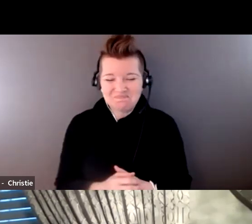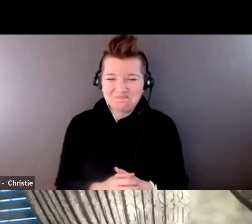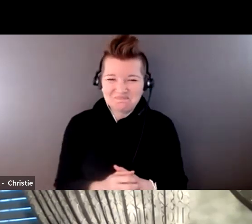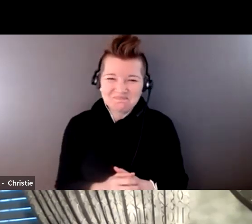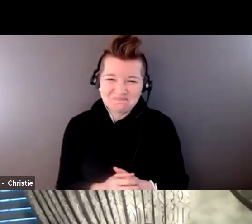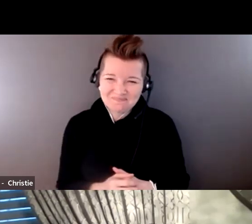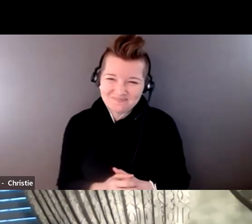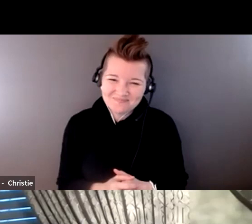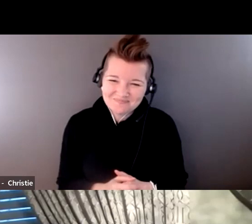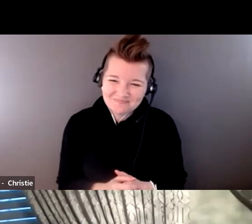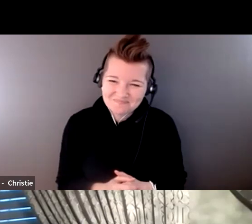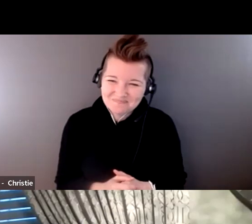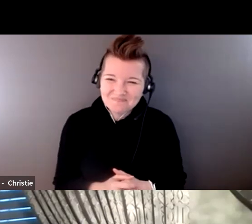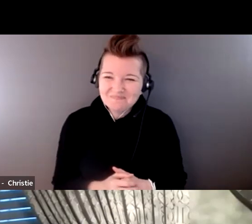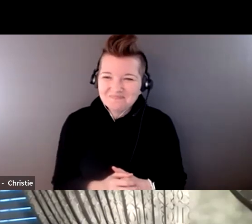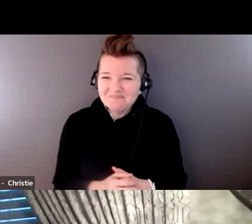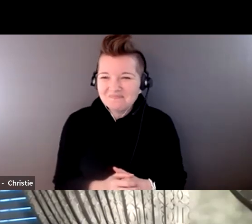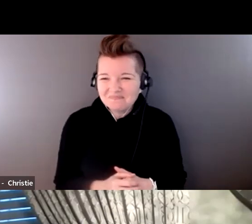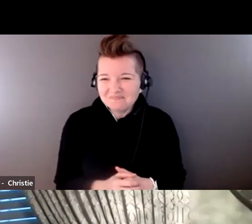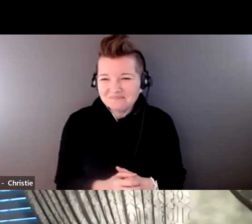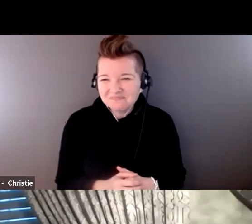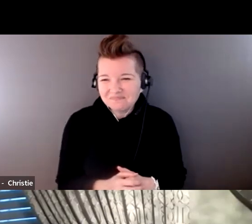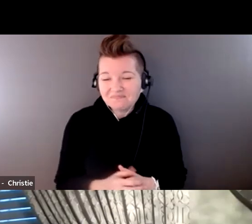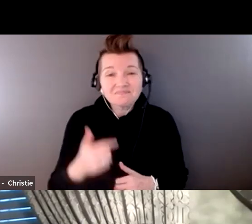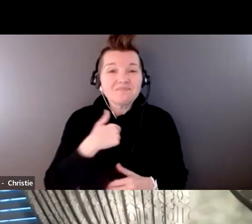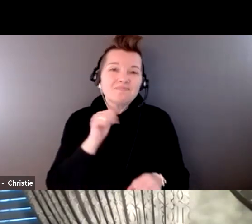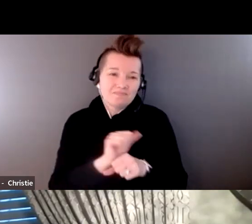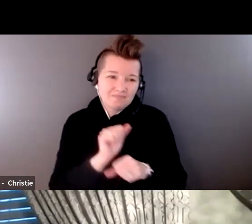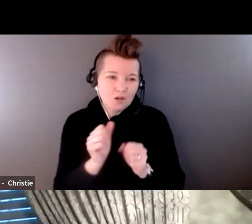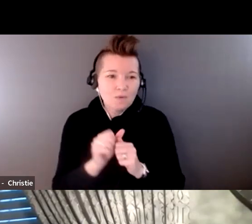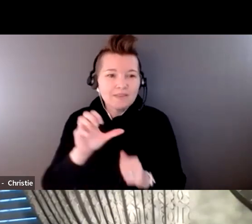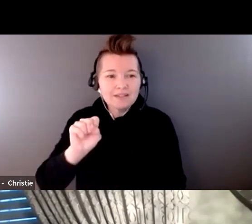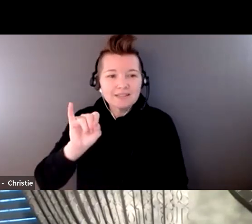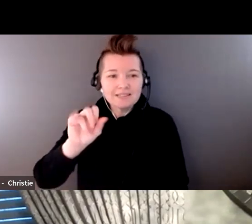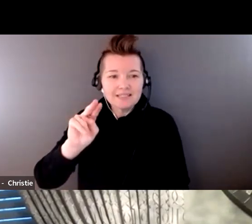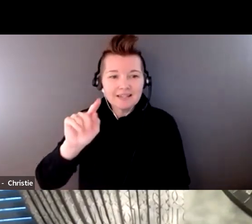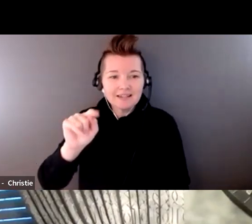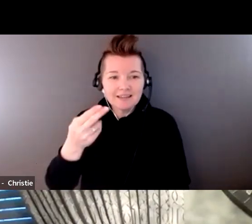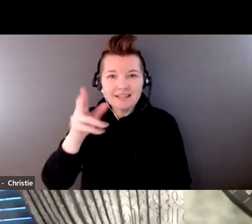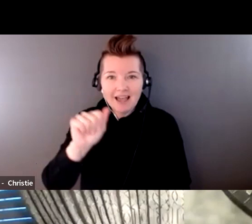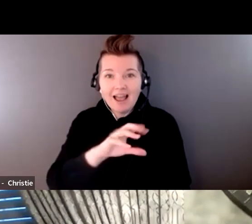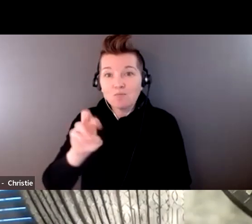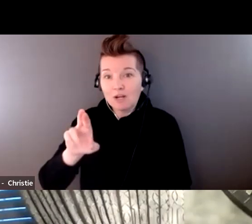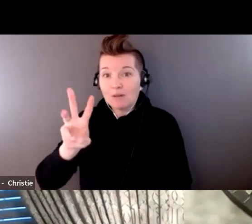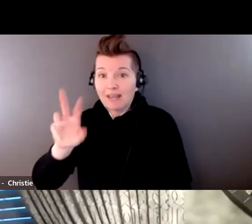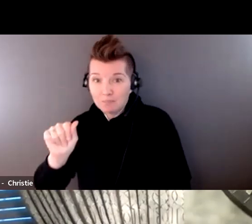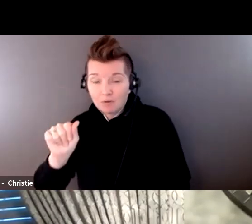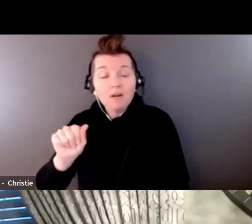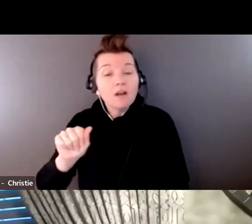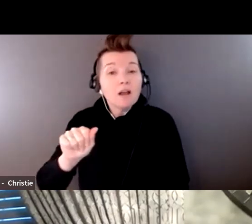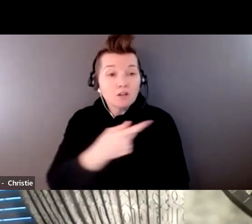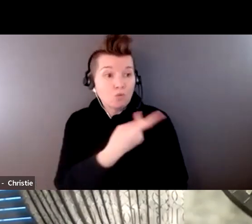So yeah, I have had the opportunity to work with Sinthea and Ready, Willing, Able, and we actually work with 2